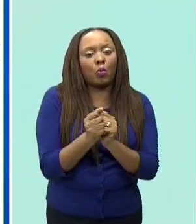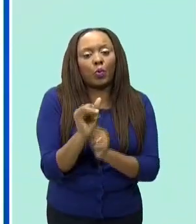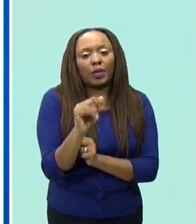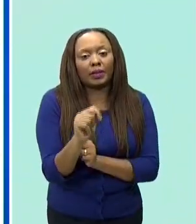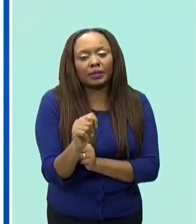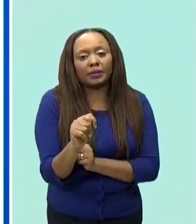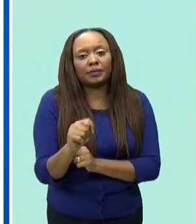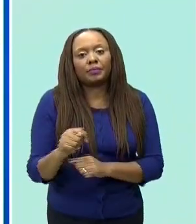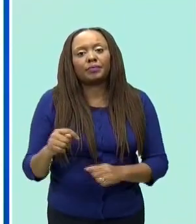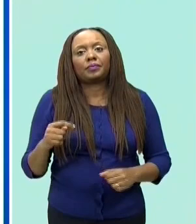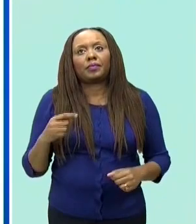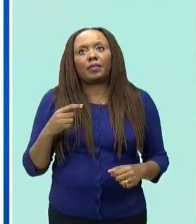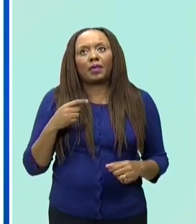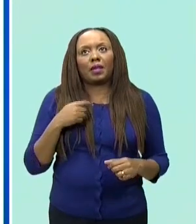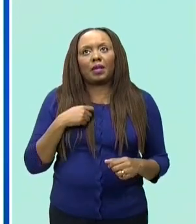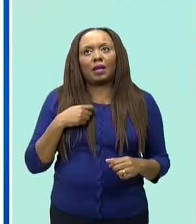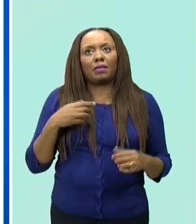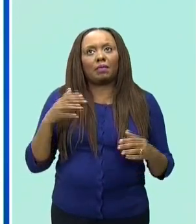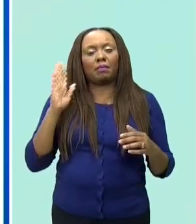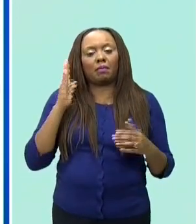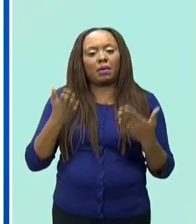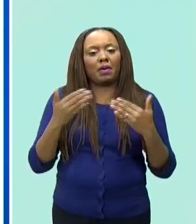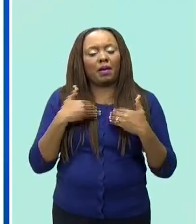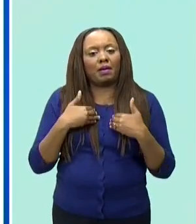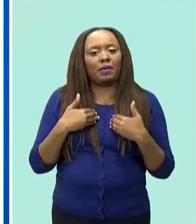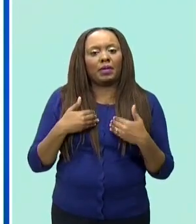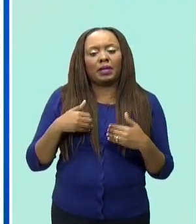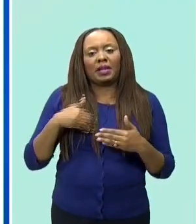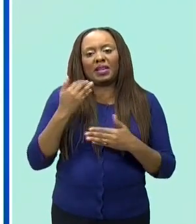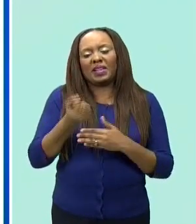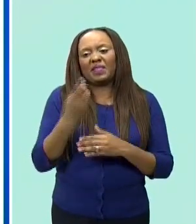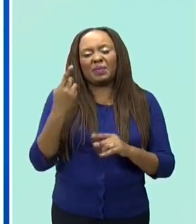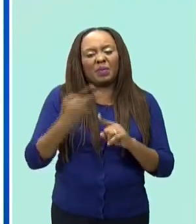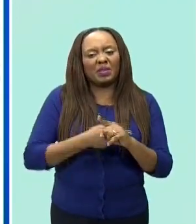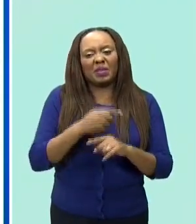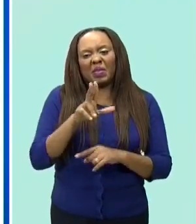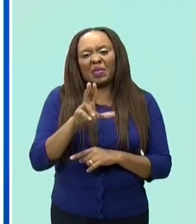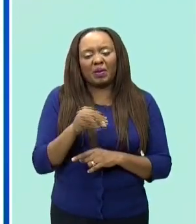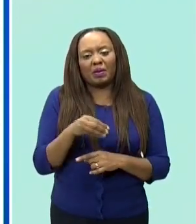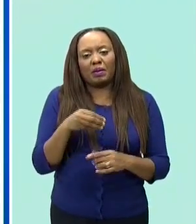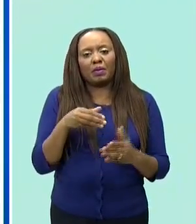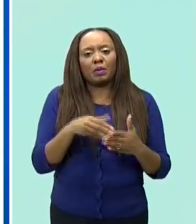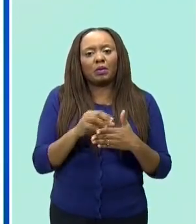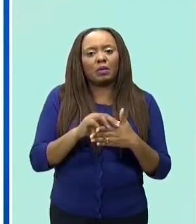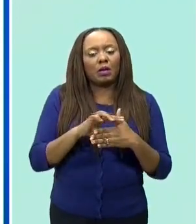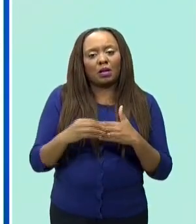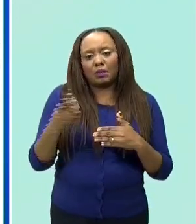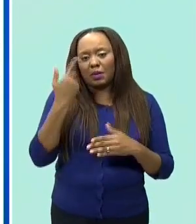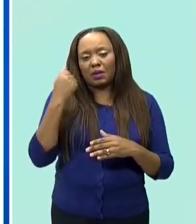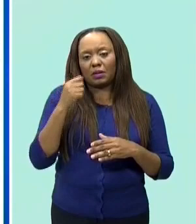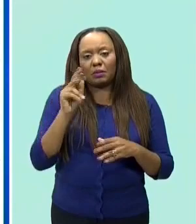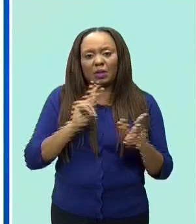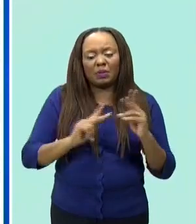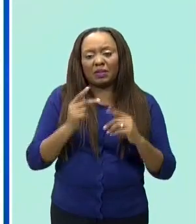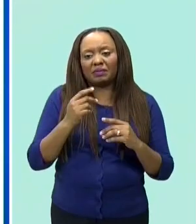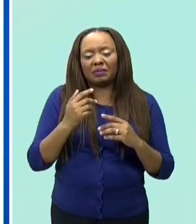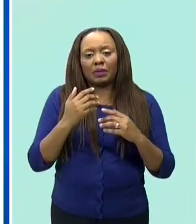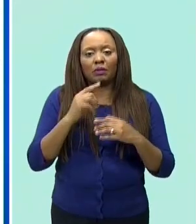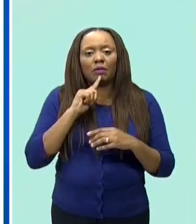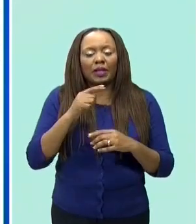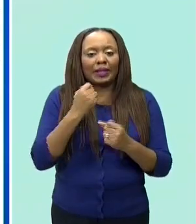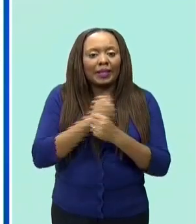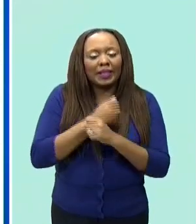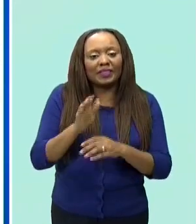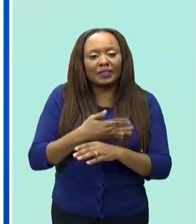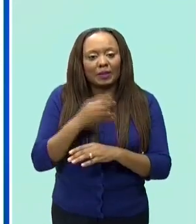next 2 months I could collect maybe like $30,000 just from the song being popular through Trinidad and the Caribbean